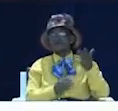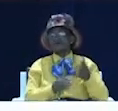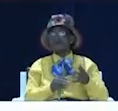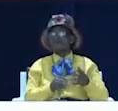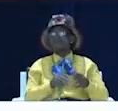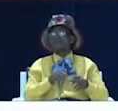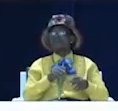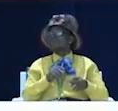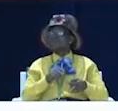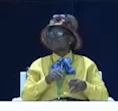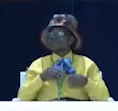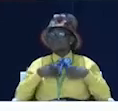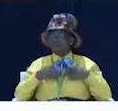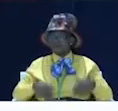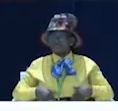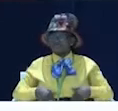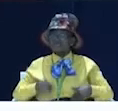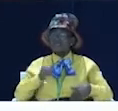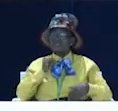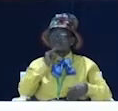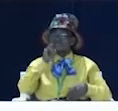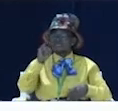God is laughing.